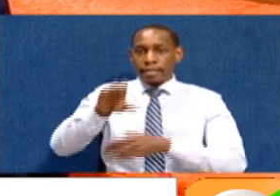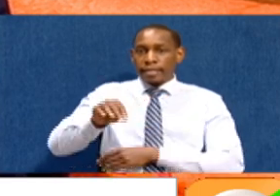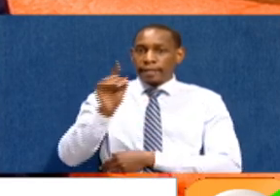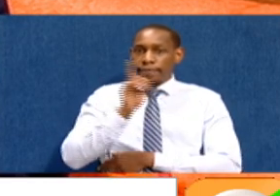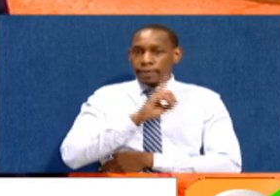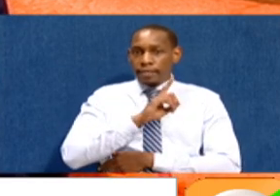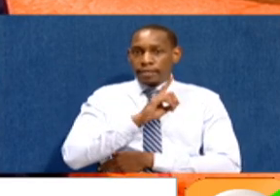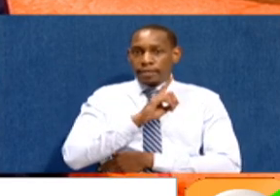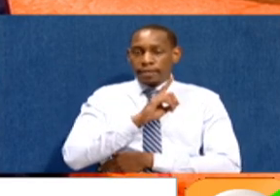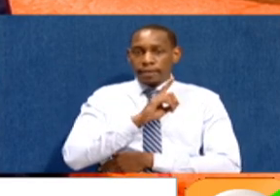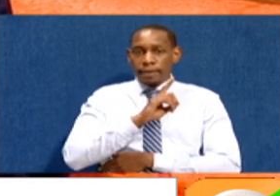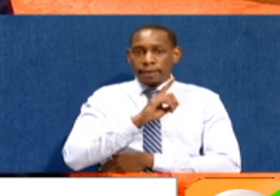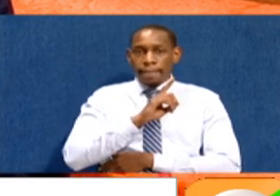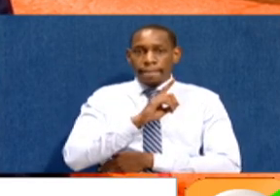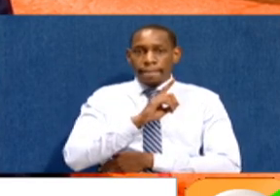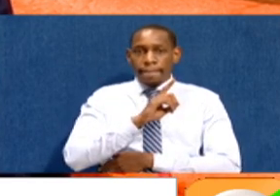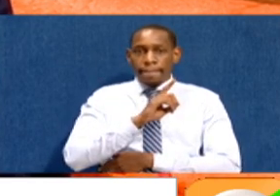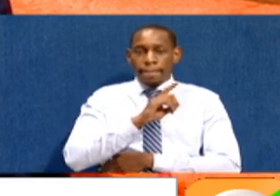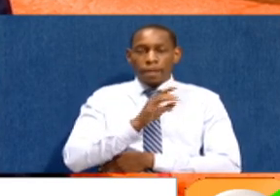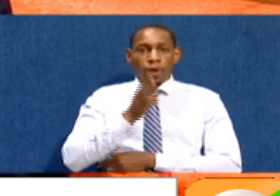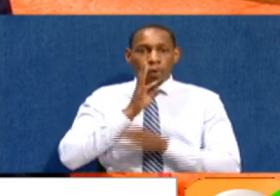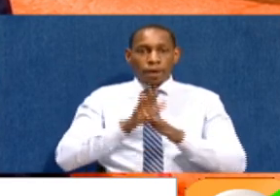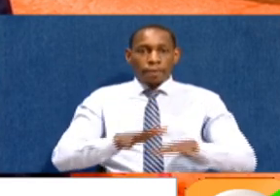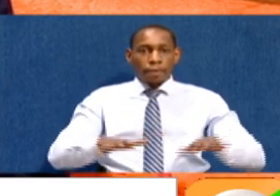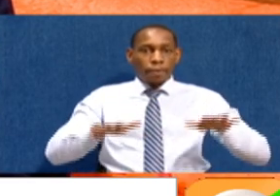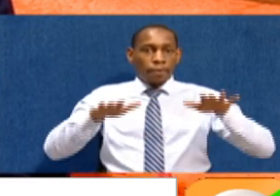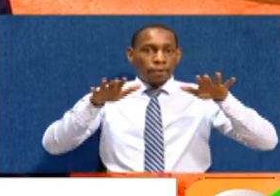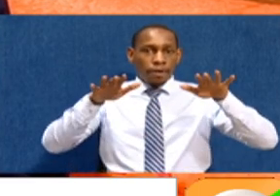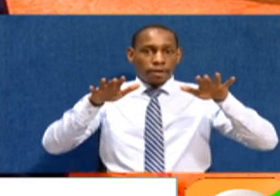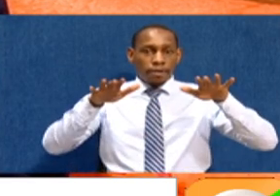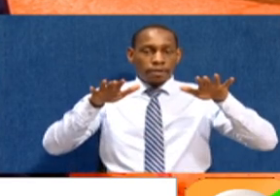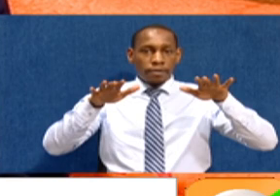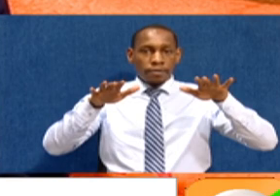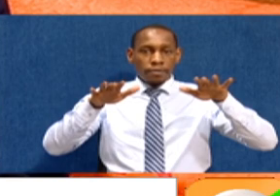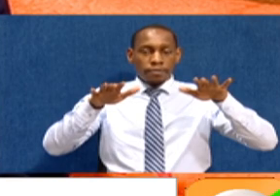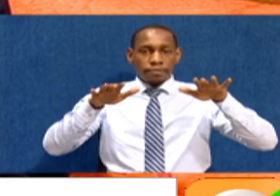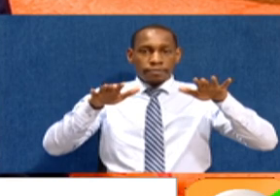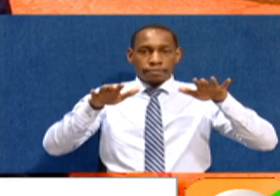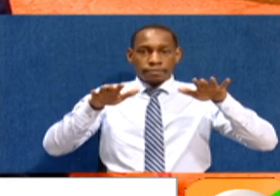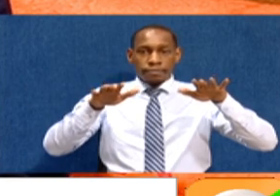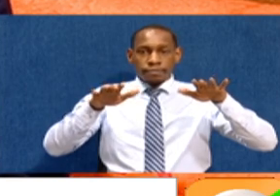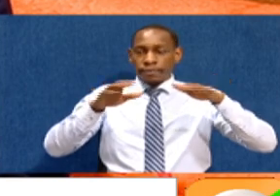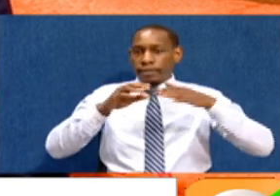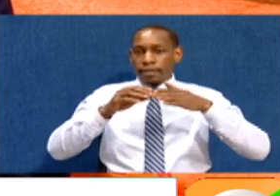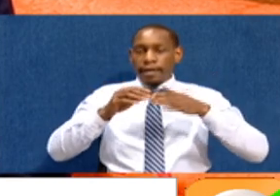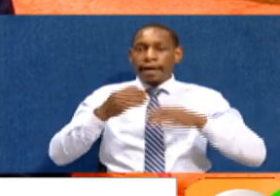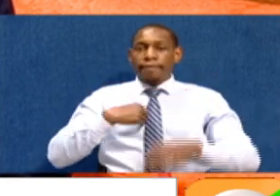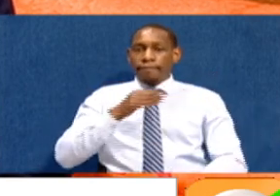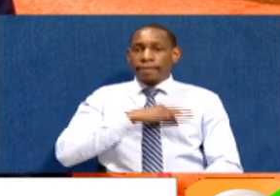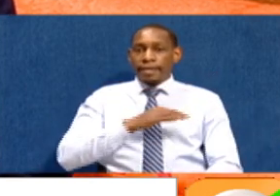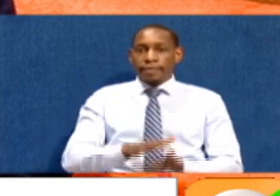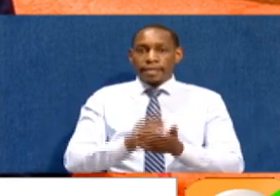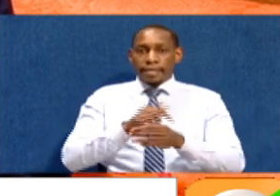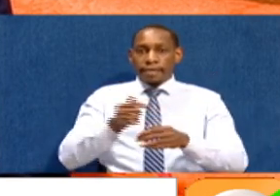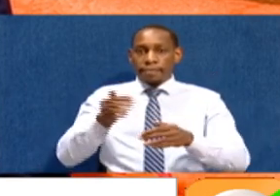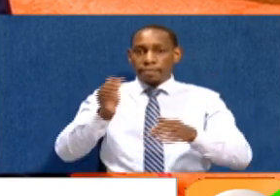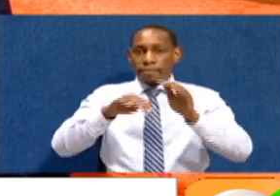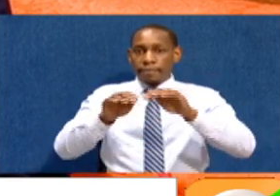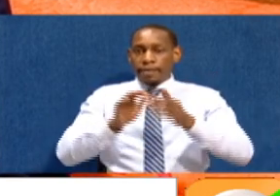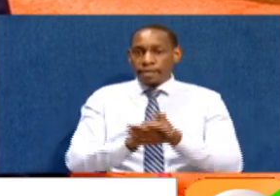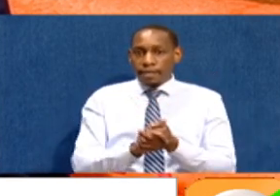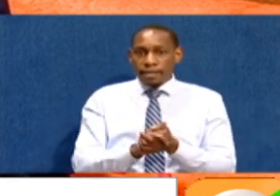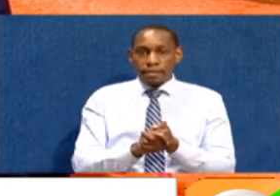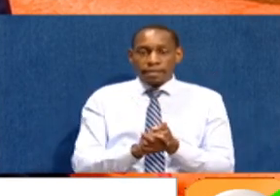their flow, the floods leads to fortune. The tide, which